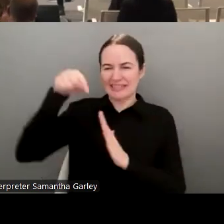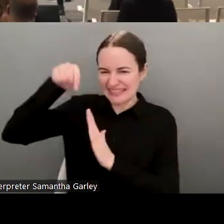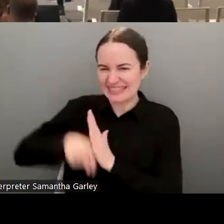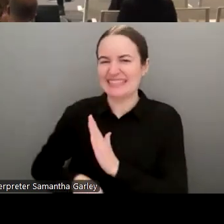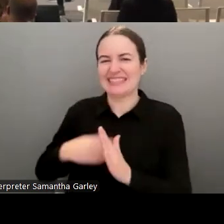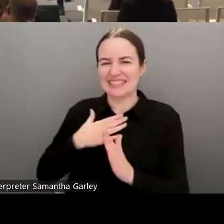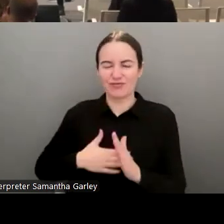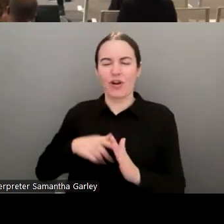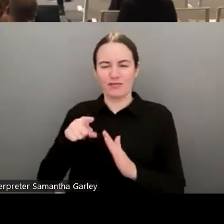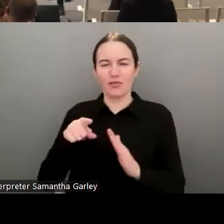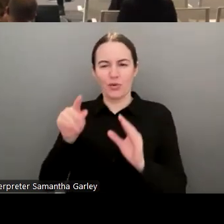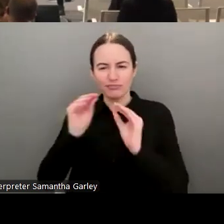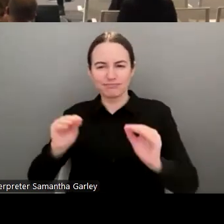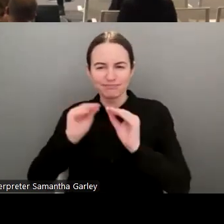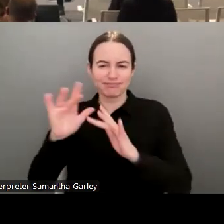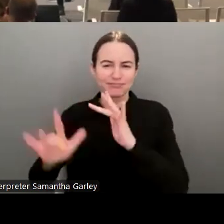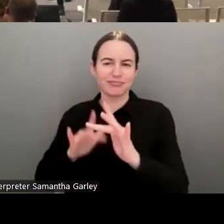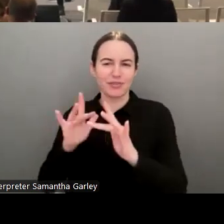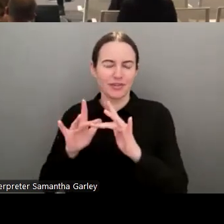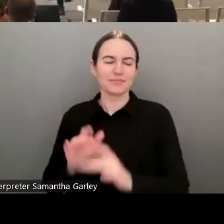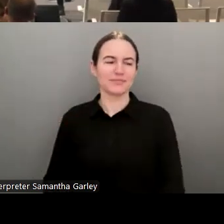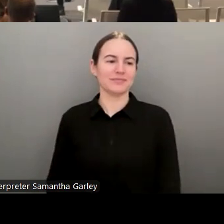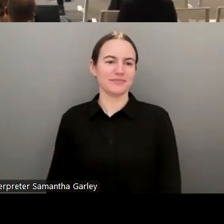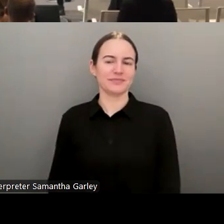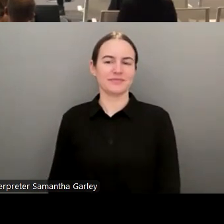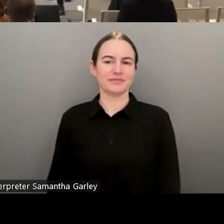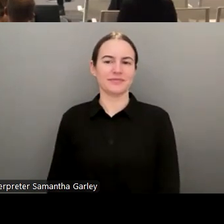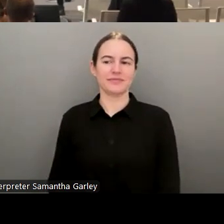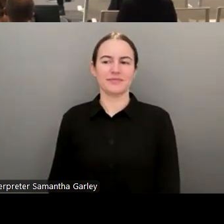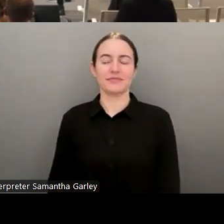also maybe some other types of